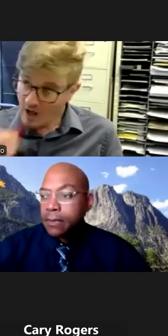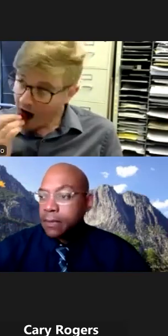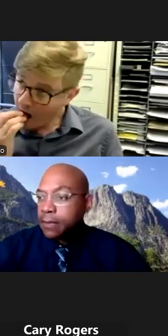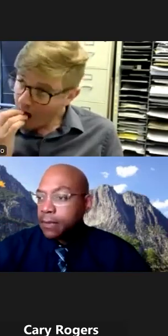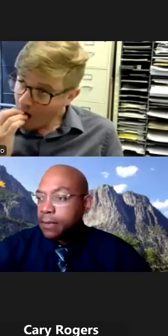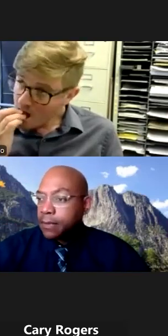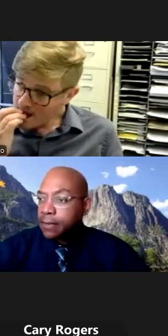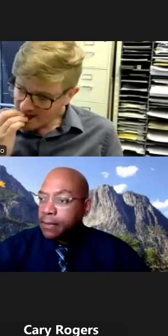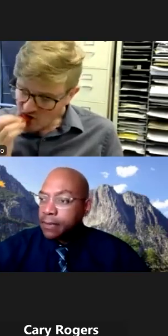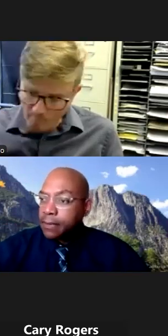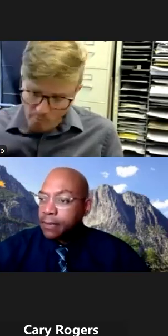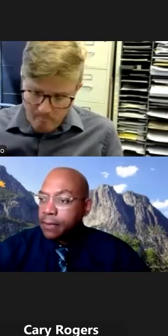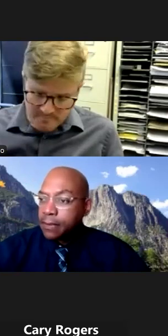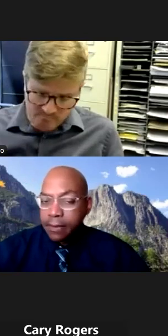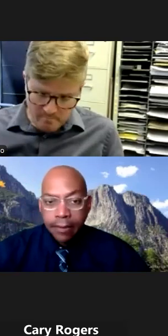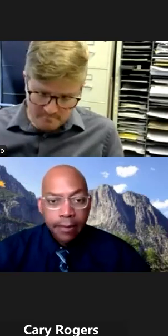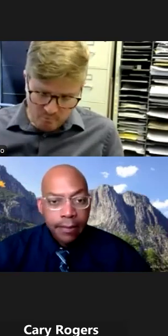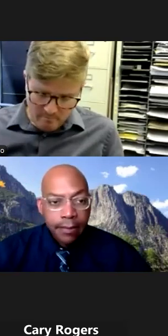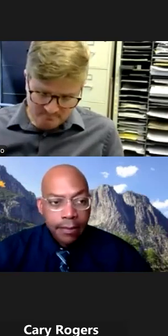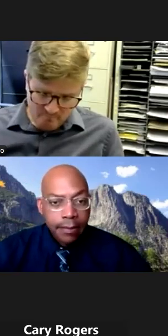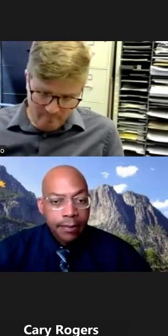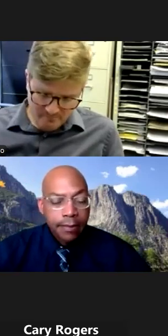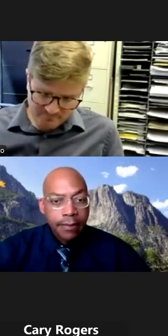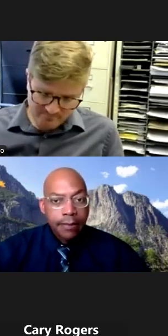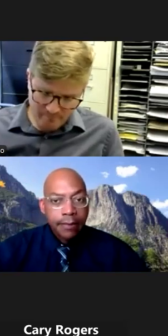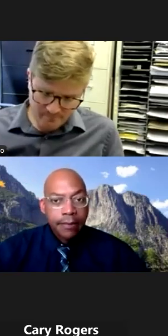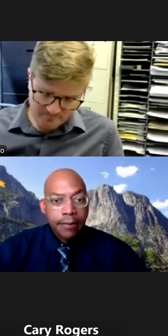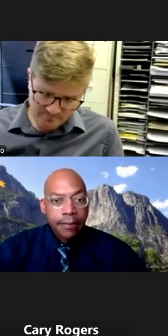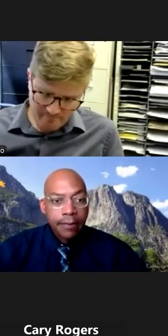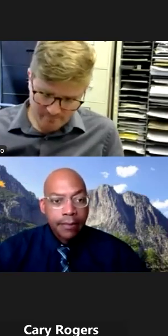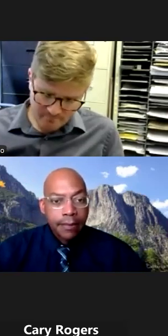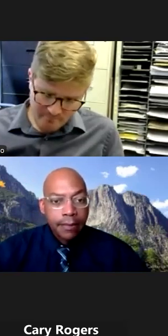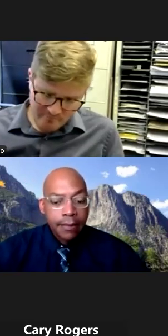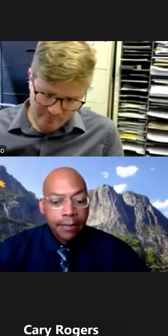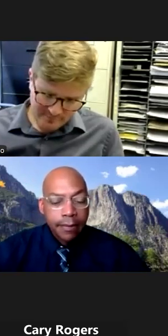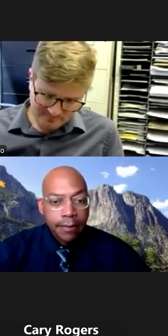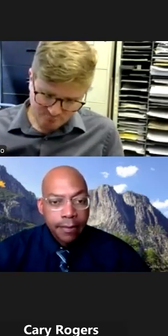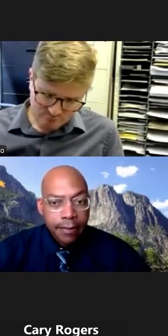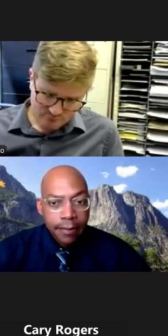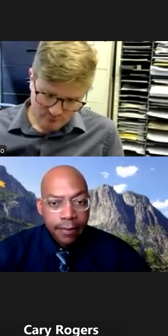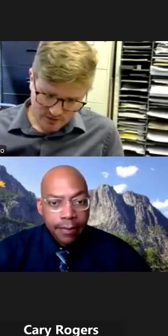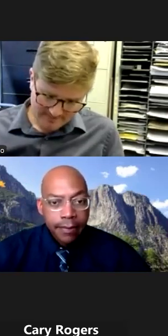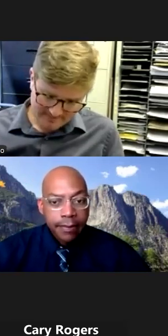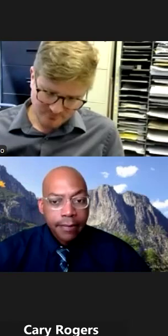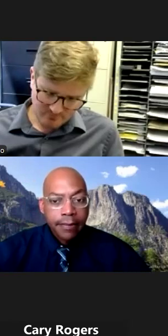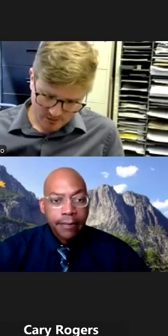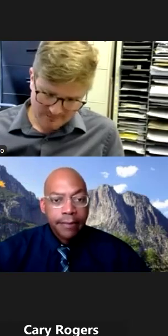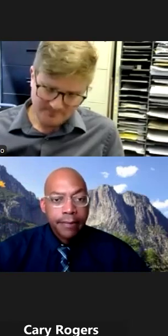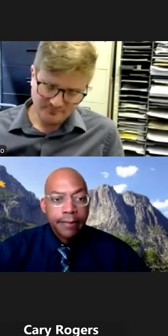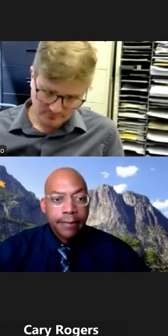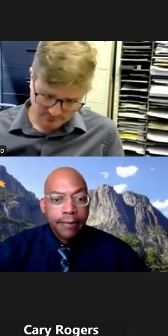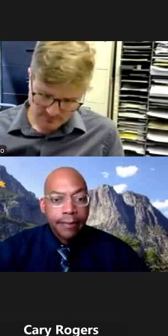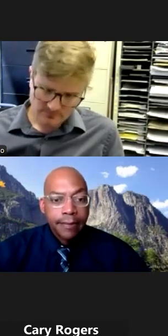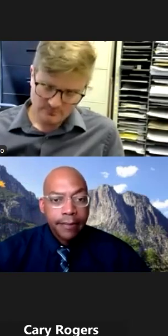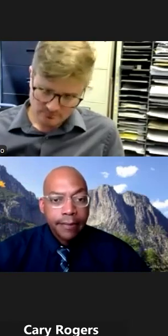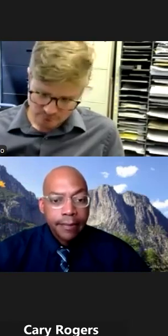One is, so the hub that's being built, how is all that information, what's the plan for maintaining it? Because I just know that